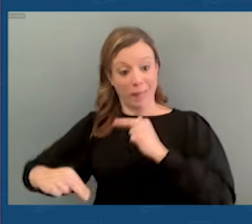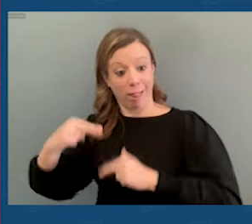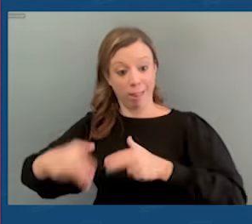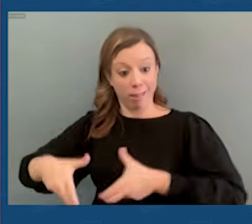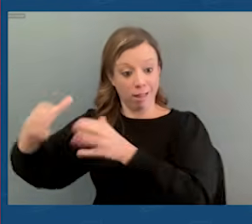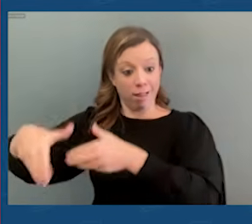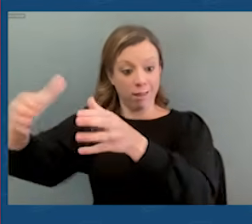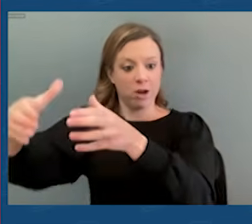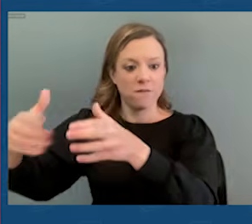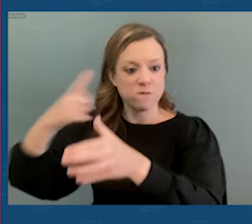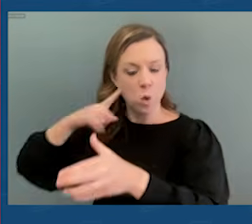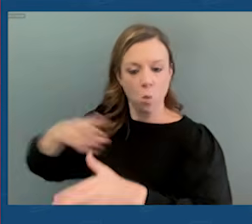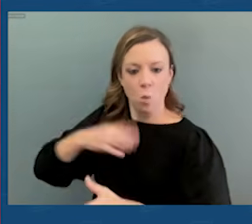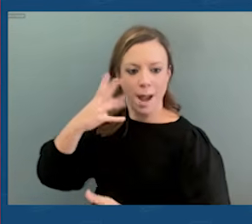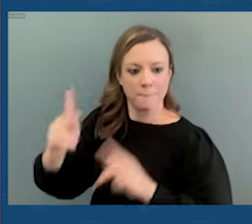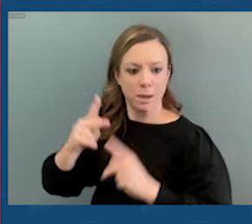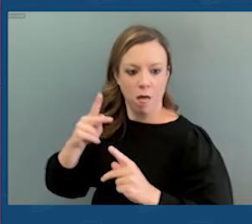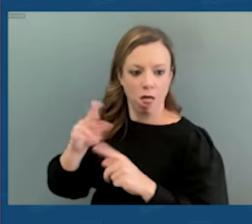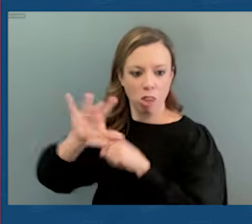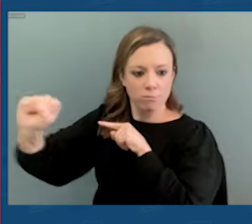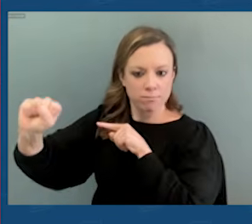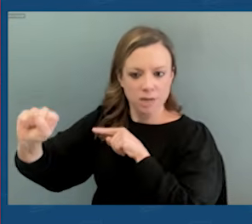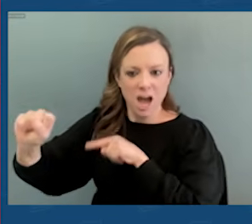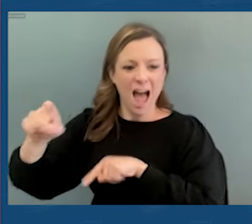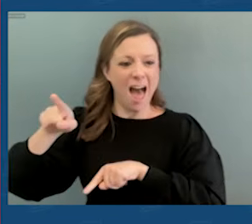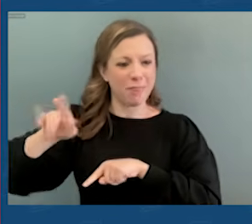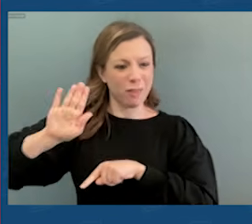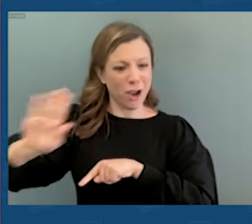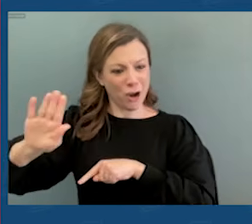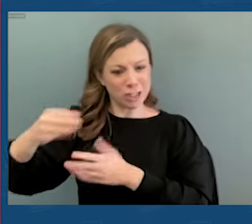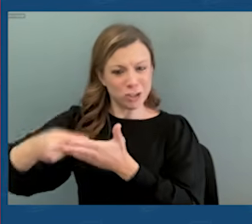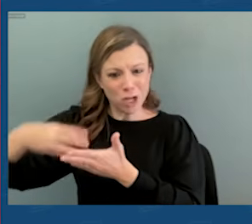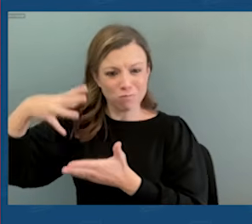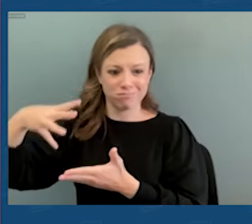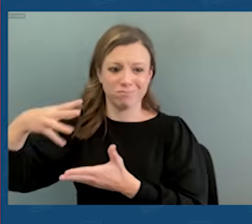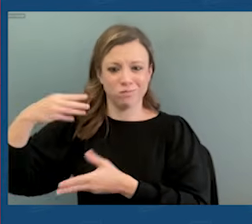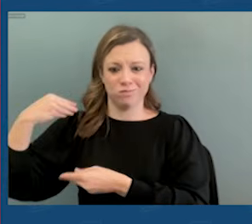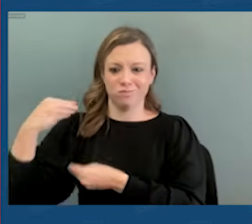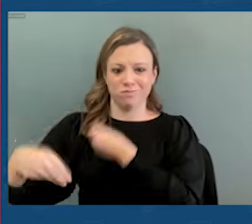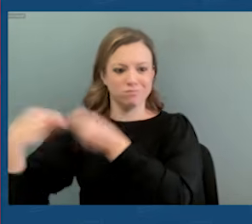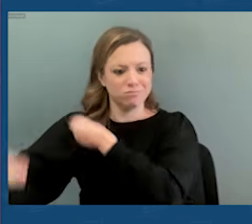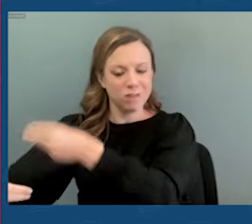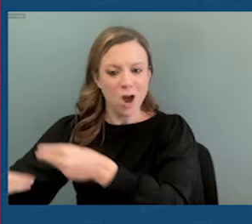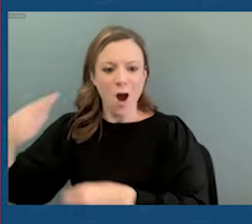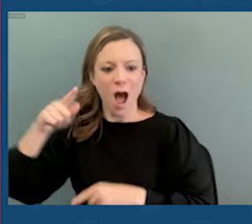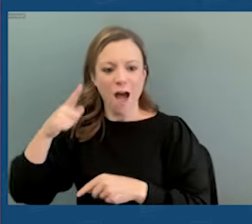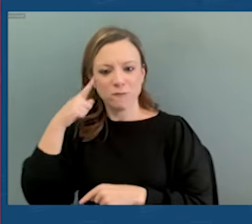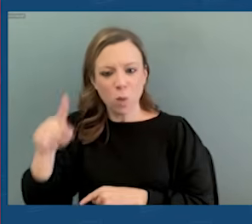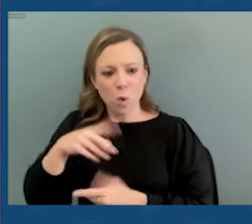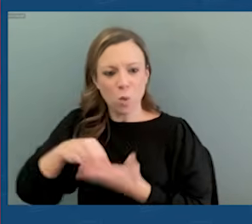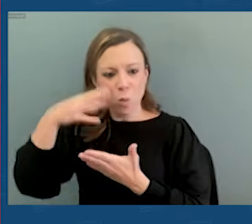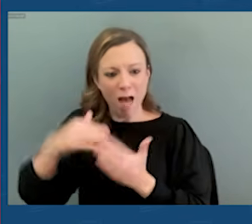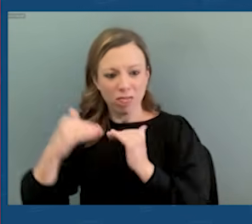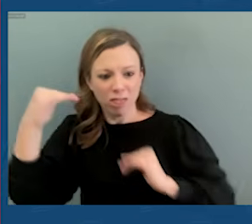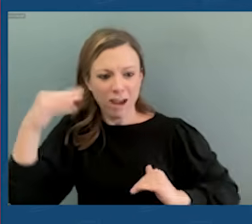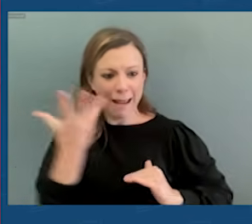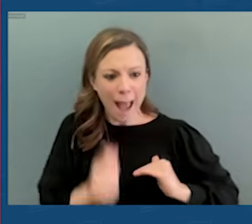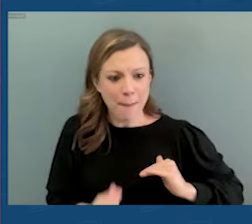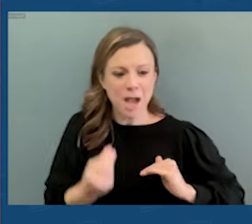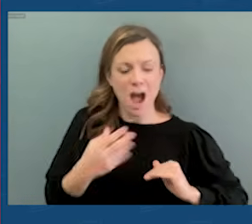building intergenerational wealth, contributing to the present reality of the racial wealth gap, racial segregation in housing, and